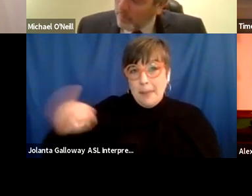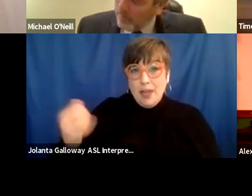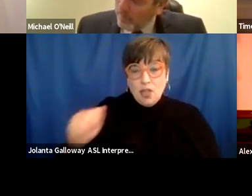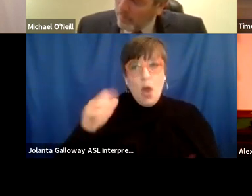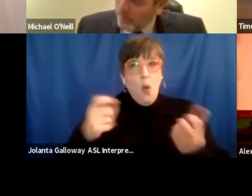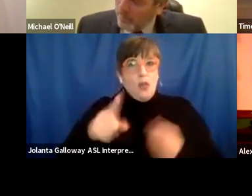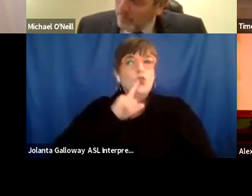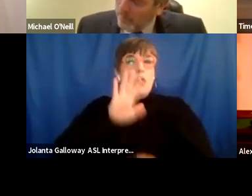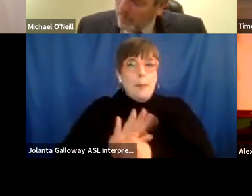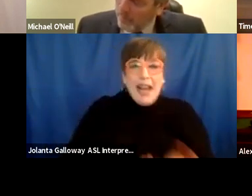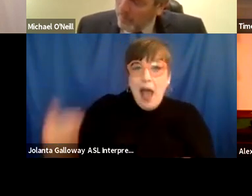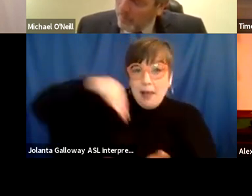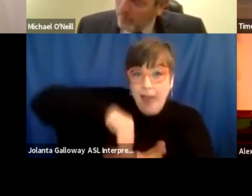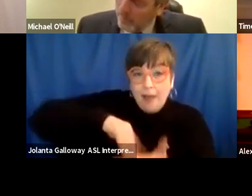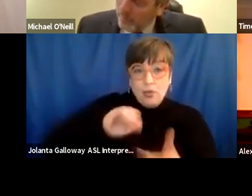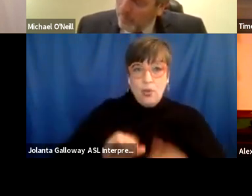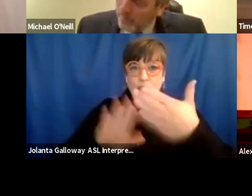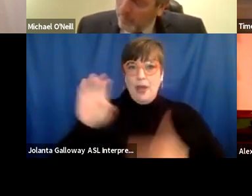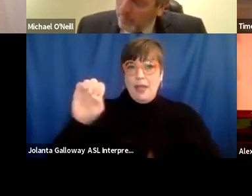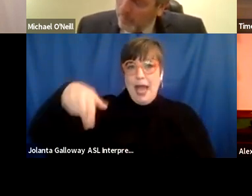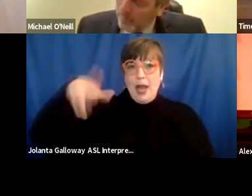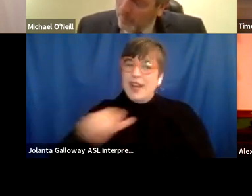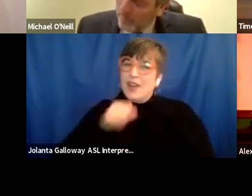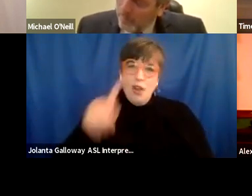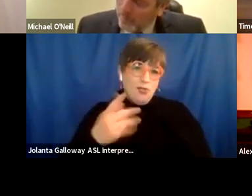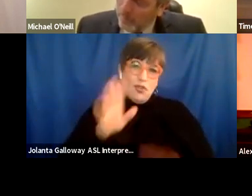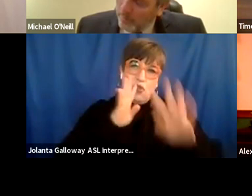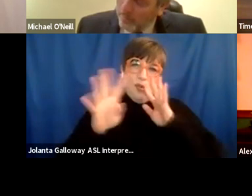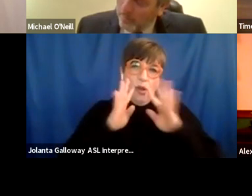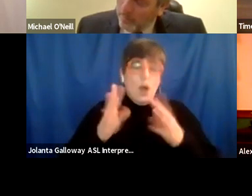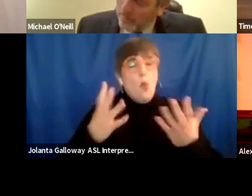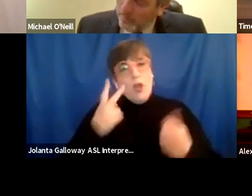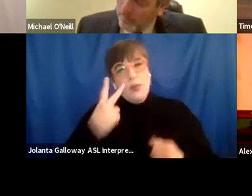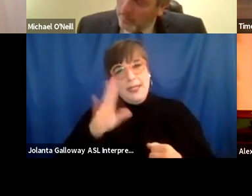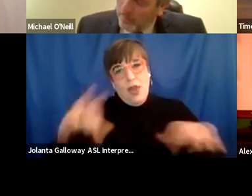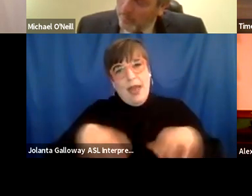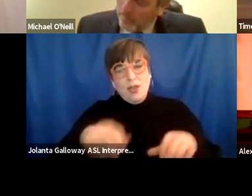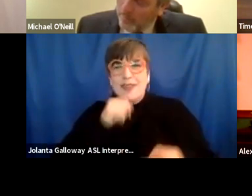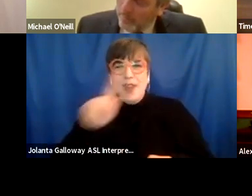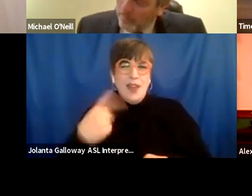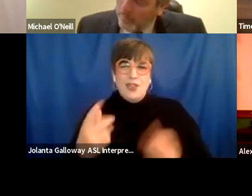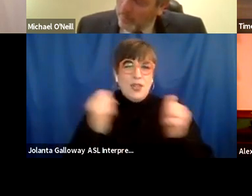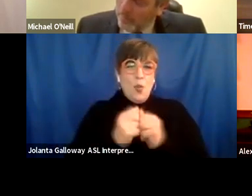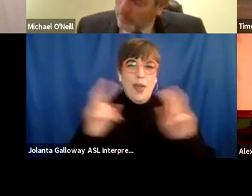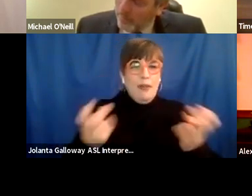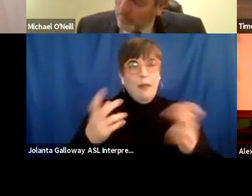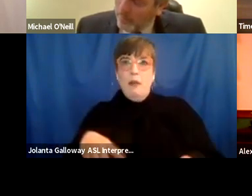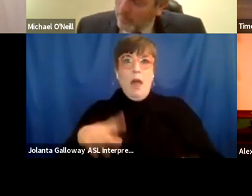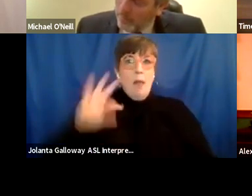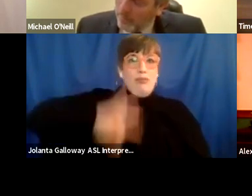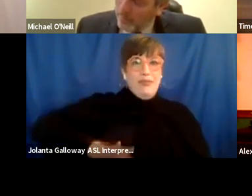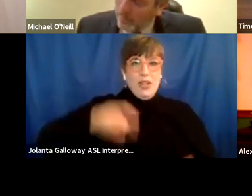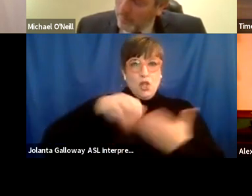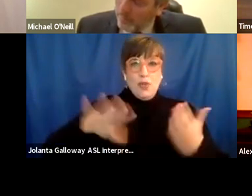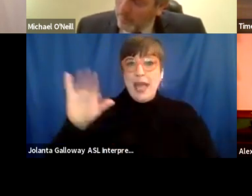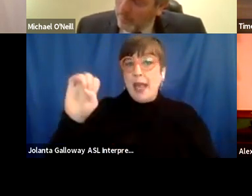addressing equity across the district, not just in your words, but in your actions, and not just for those with the most privilege, like exam school students, but those who